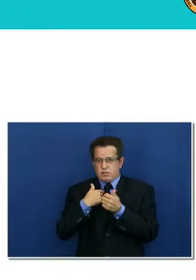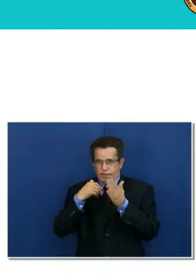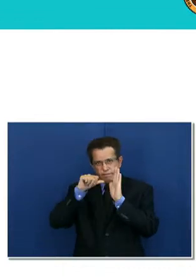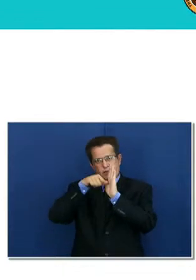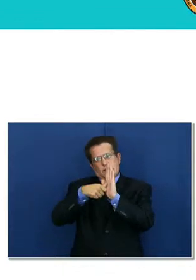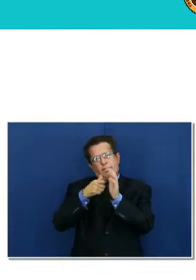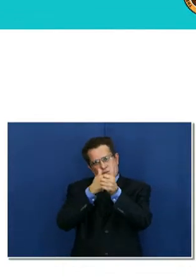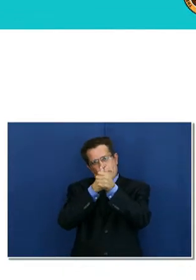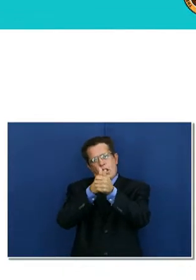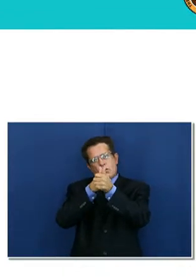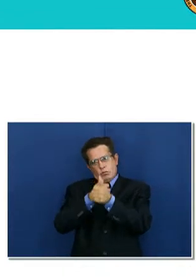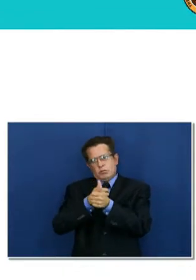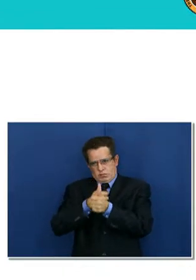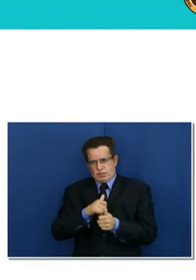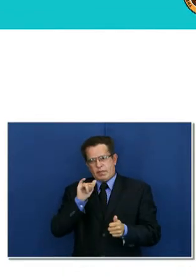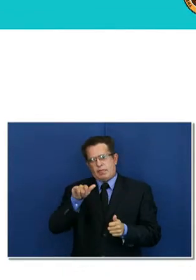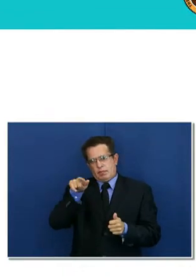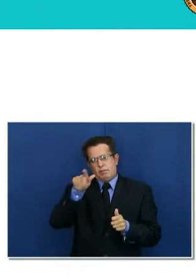iterate,